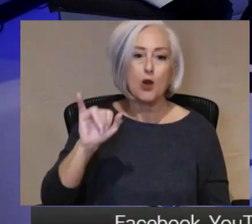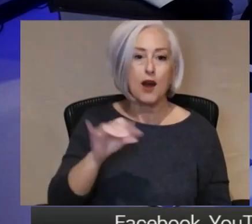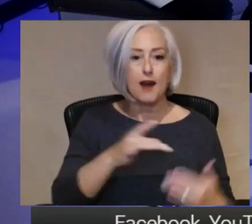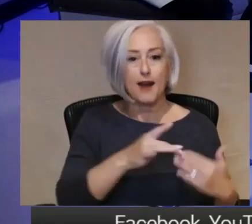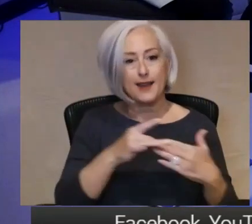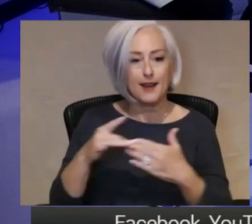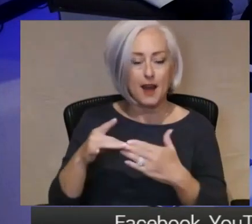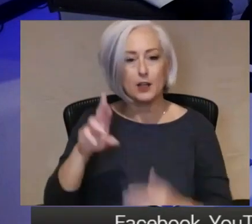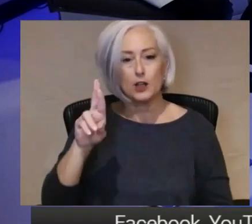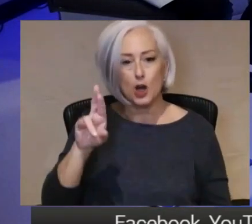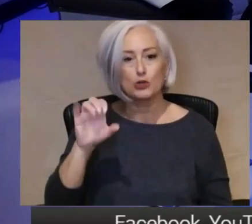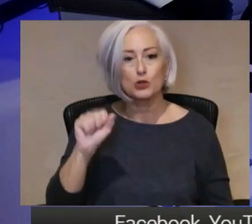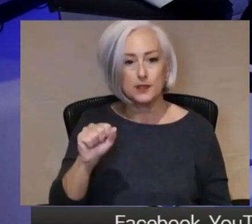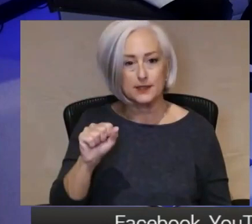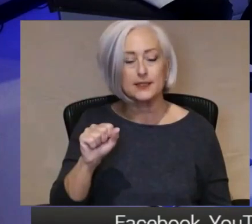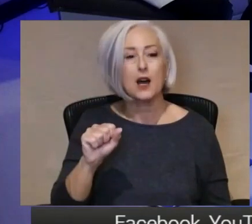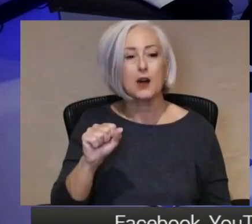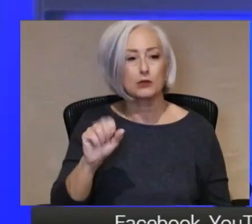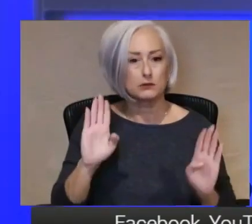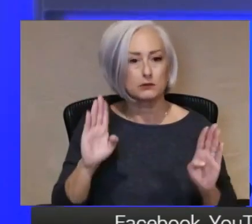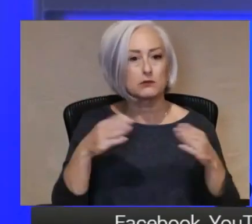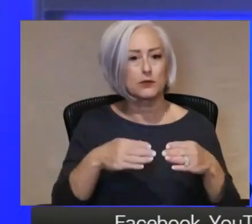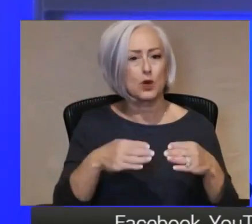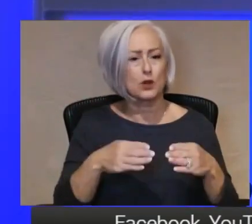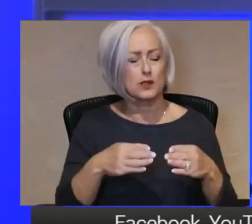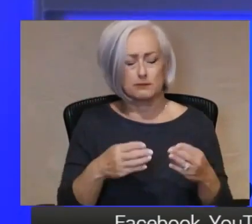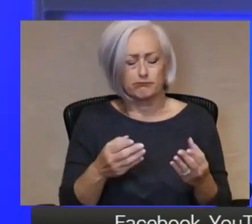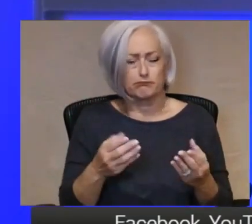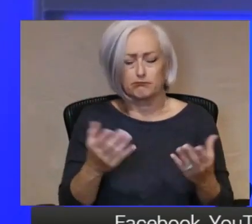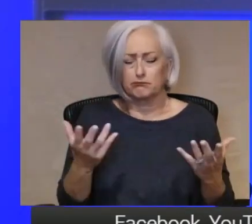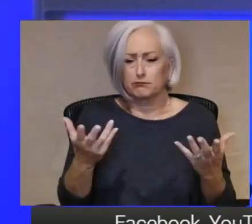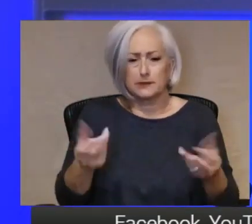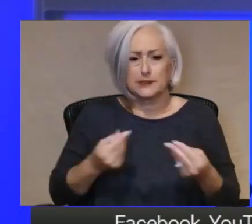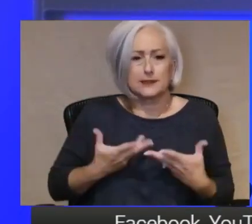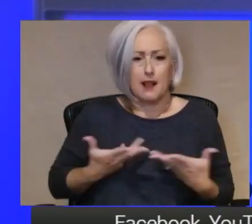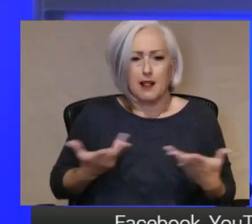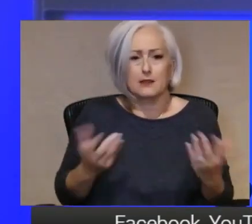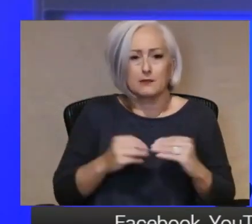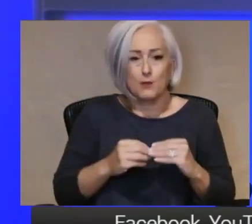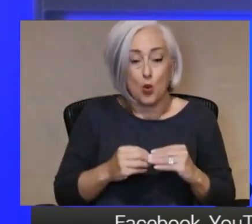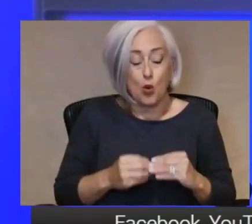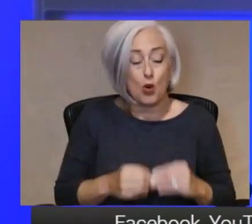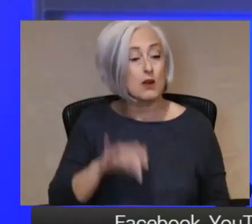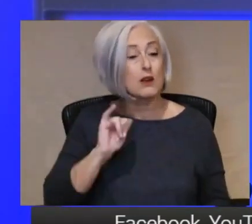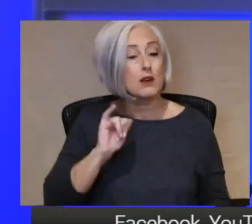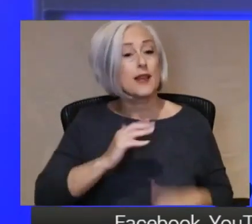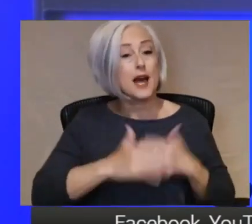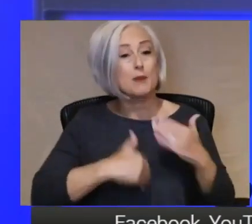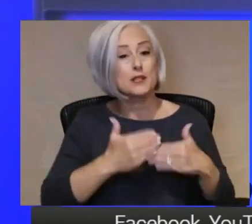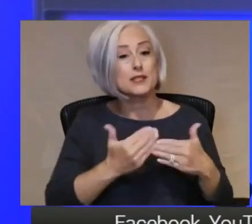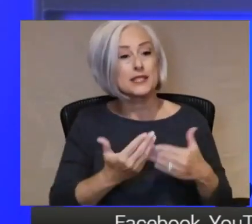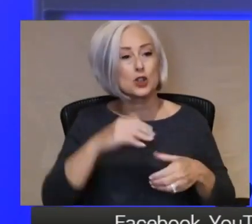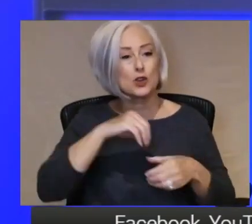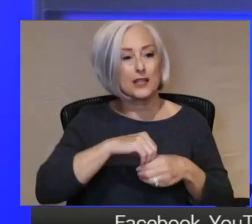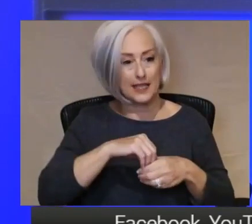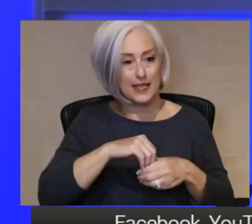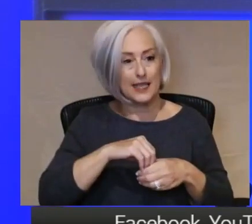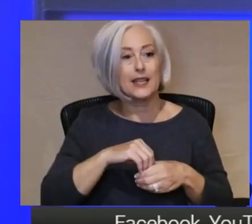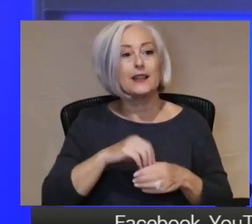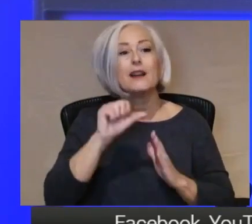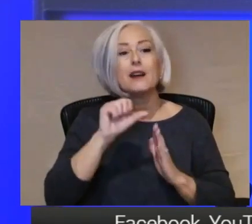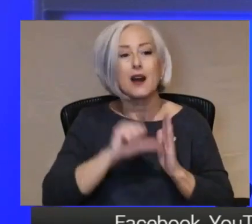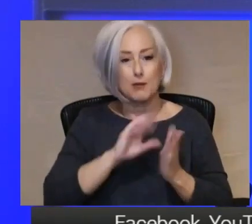How does that work together? Tell us how you put all that together. Okay. So the procedure is actually done in our intraoperative MRI scanner in Cambridge at